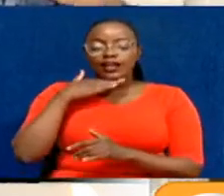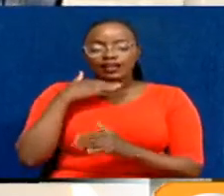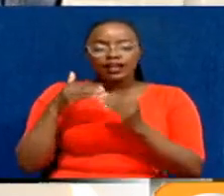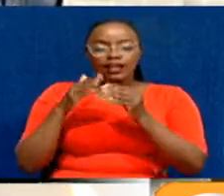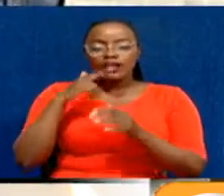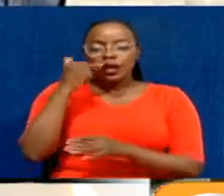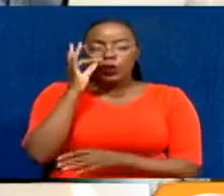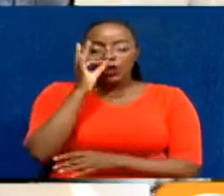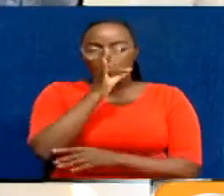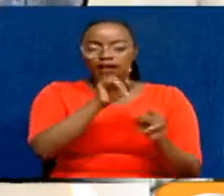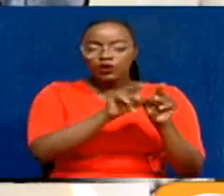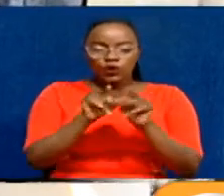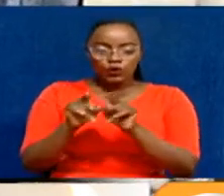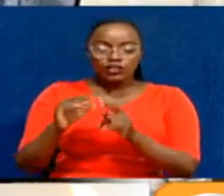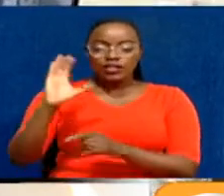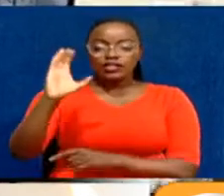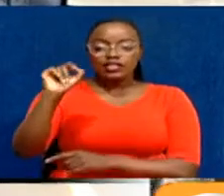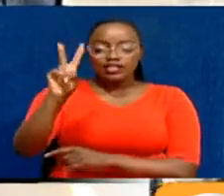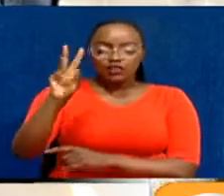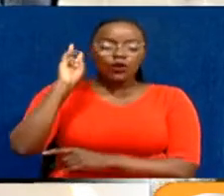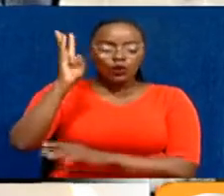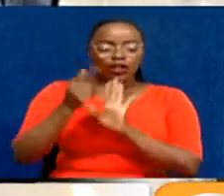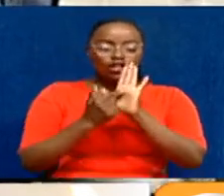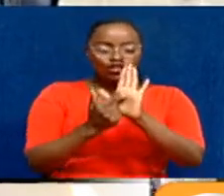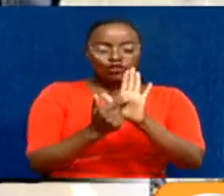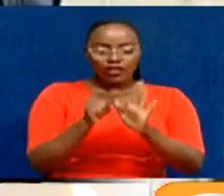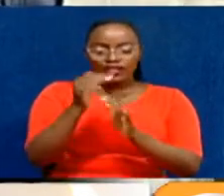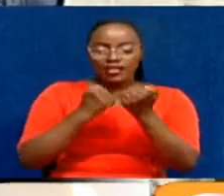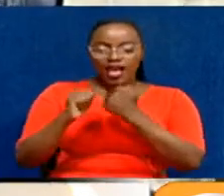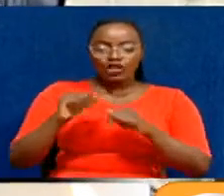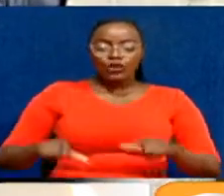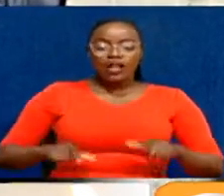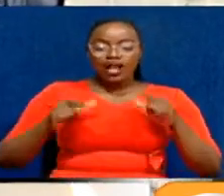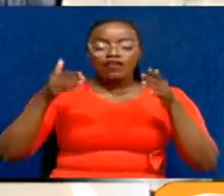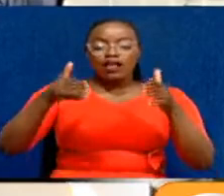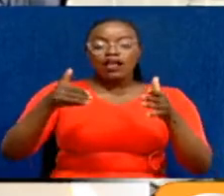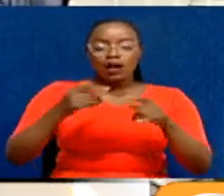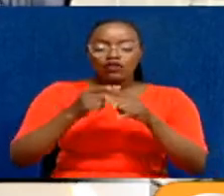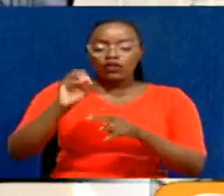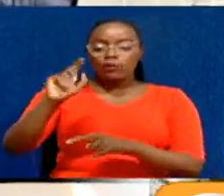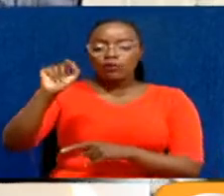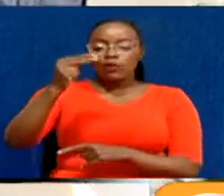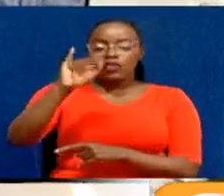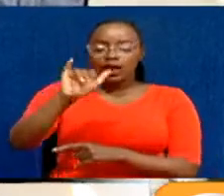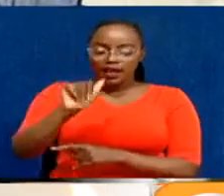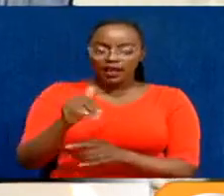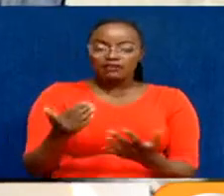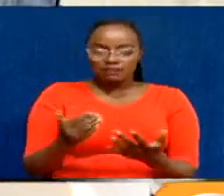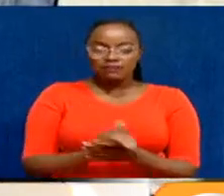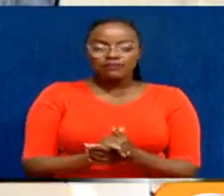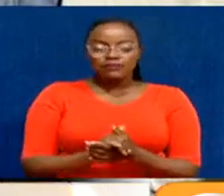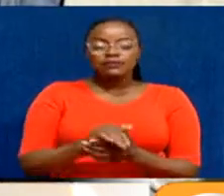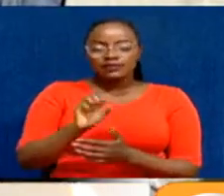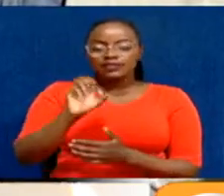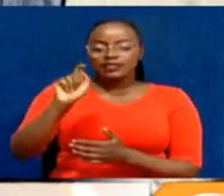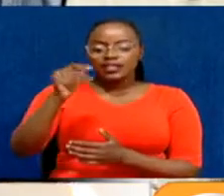Mwai Kibaki. And of course, Citizen TV will be bringing these actions live right here from Othaya. Well said,